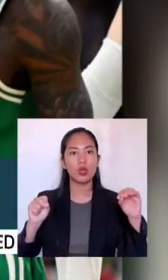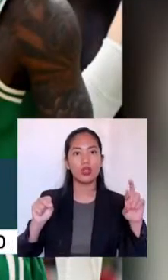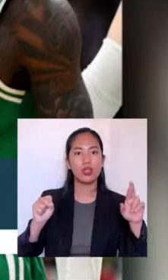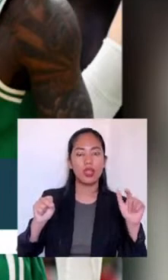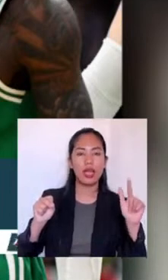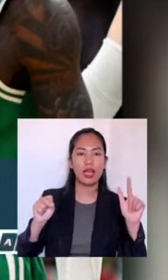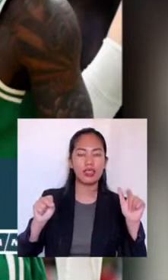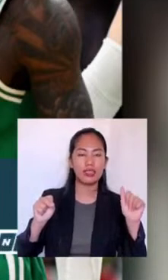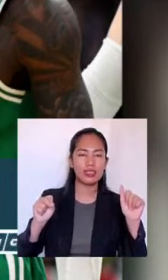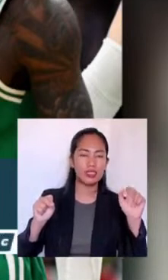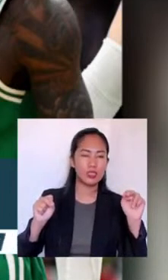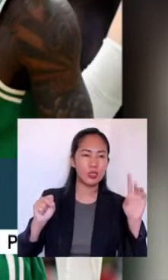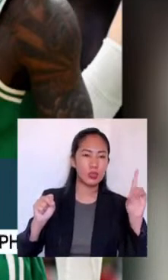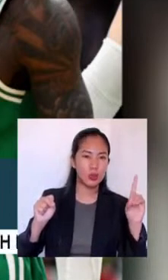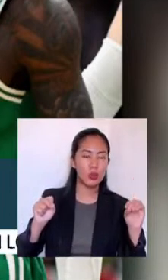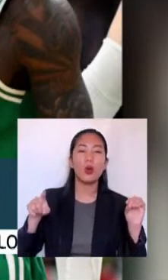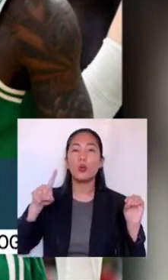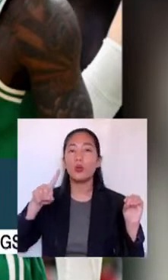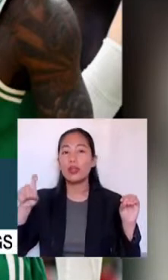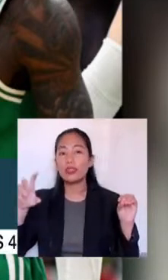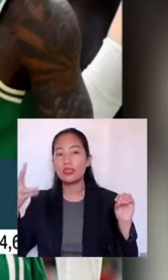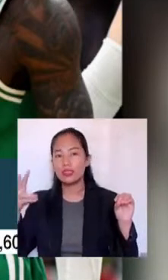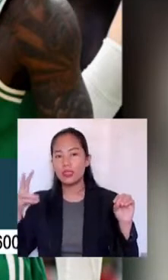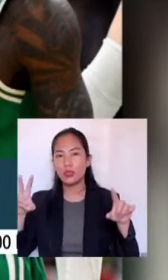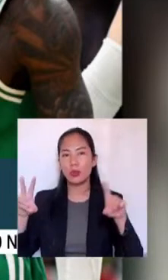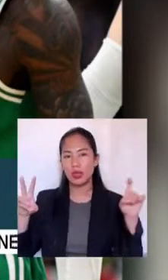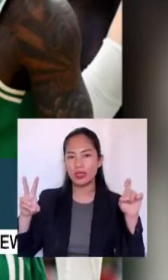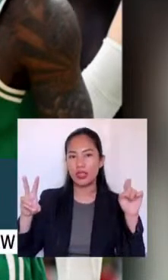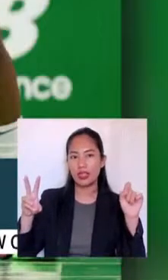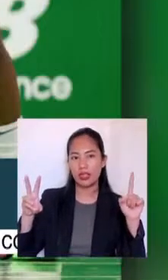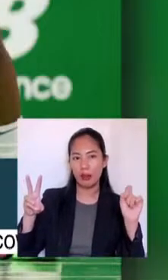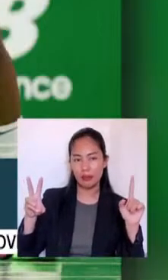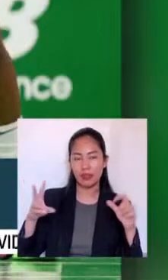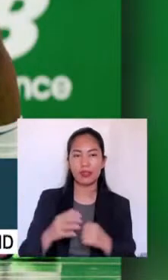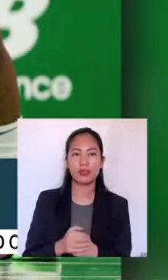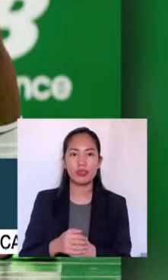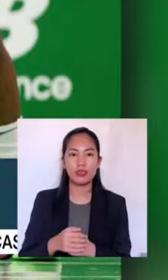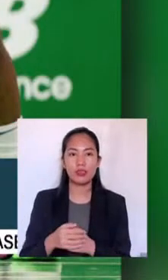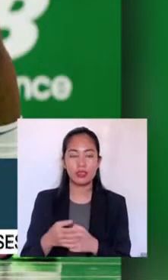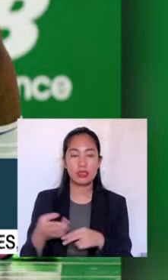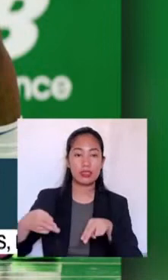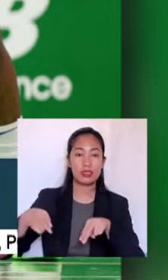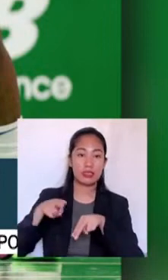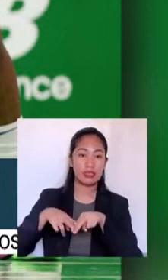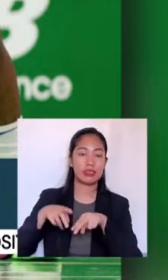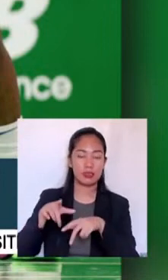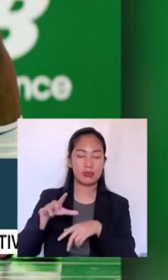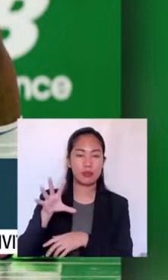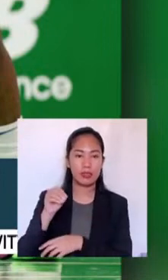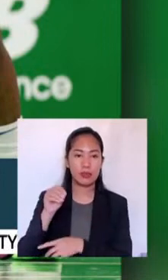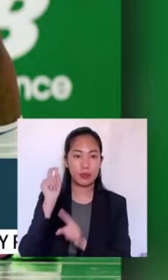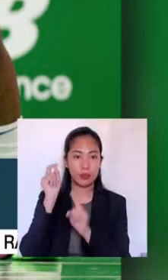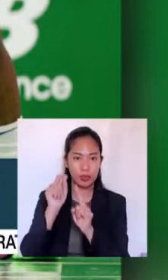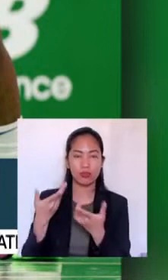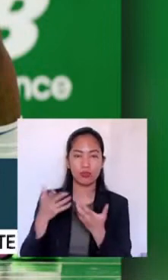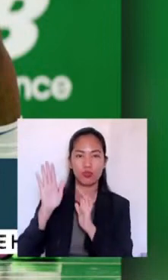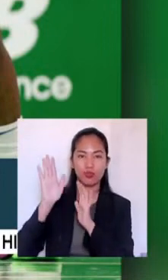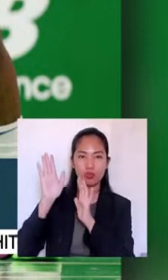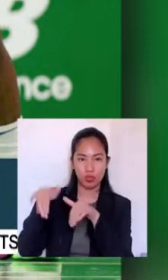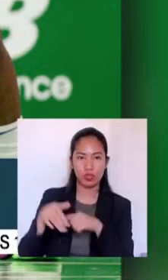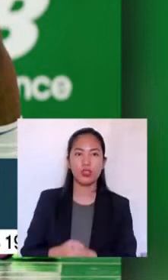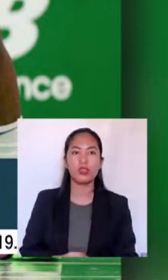overtime. Brown torched the Magic for a career-high 50 points. He scored 21 in the fourth quarter, where he personally rallied the Celtics